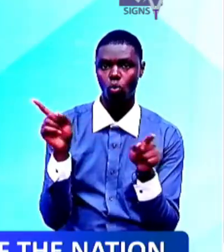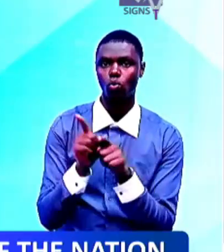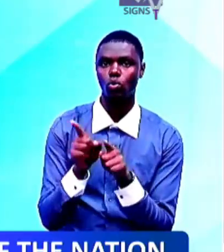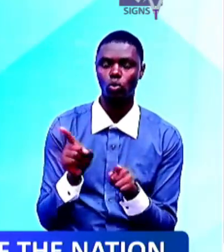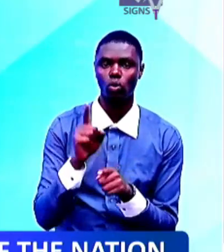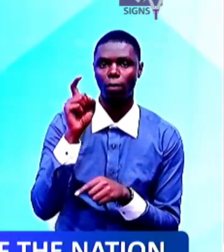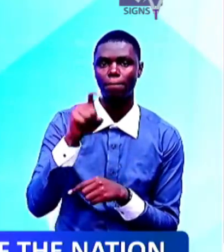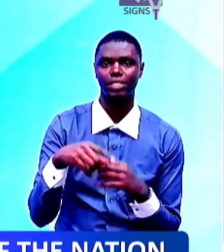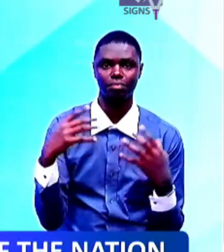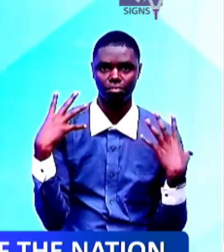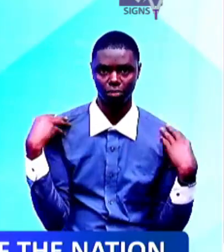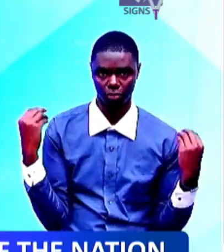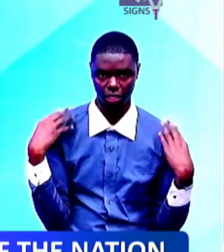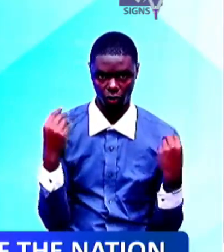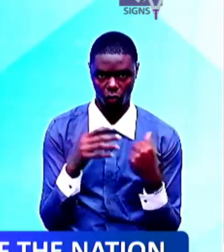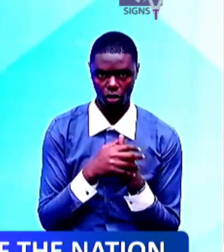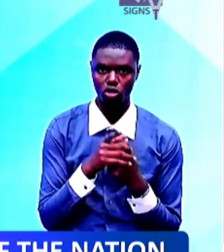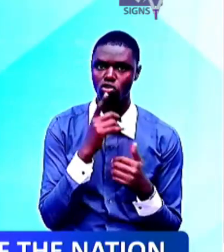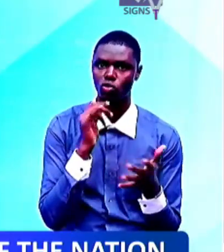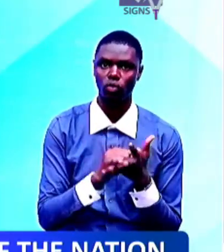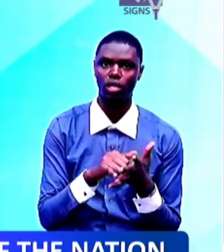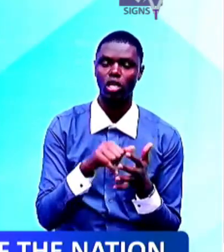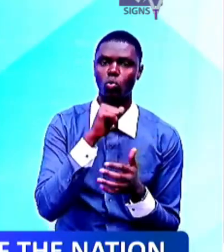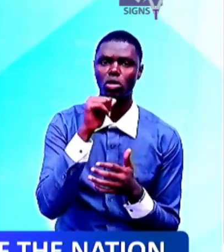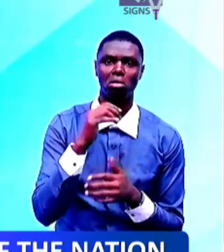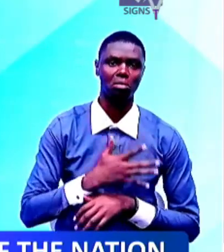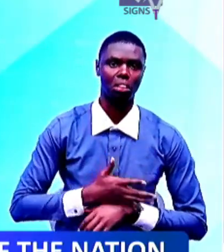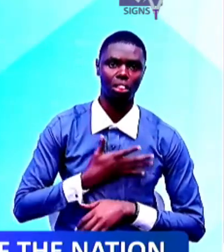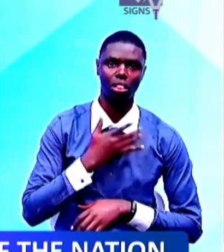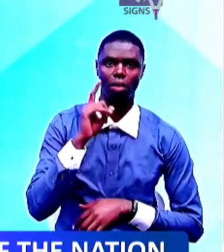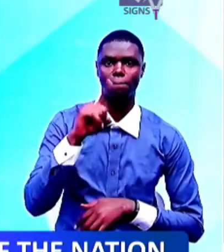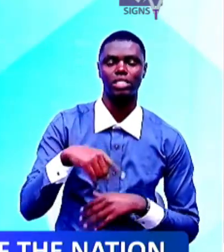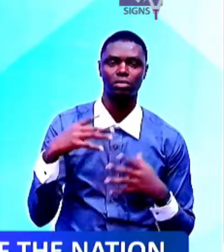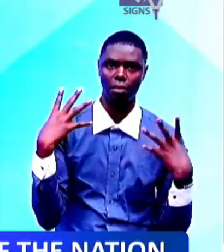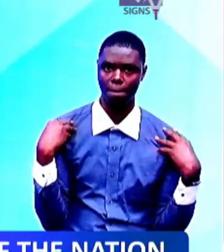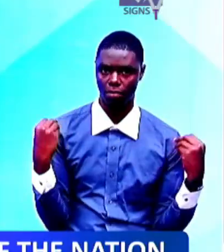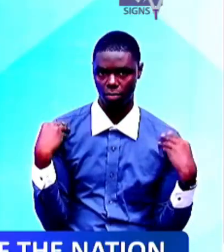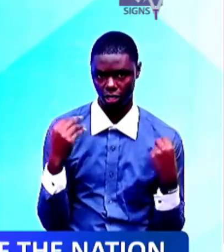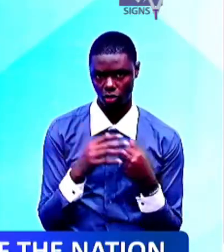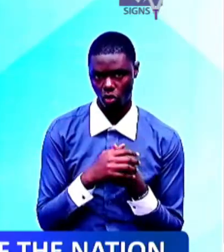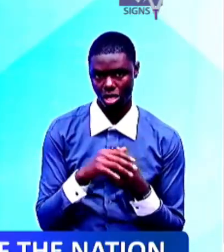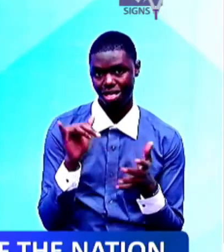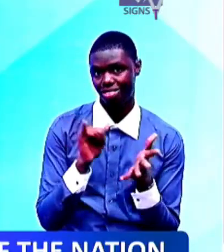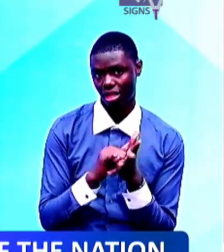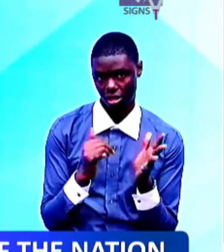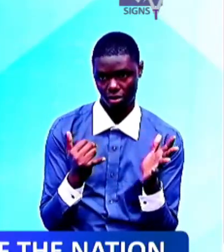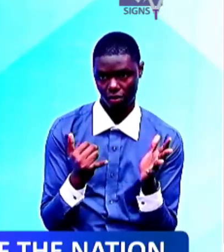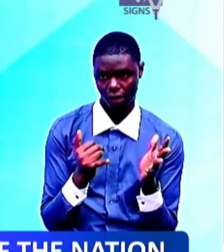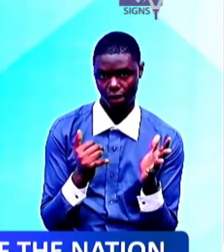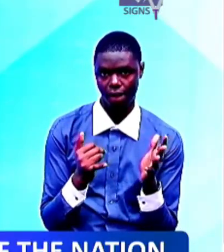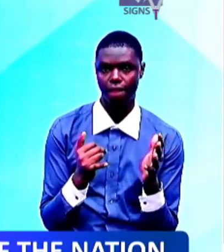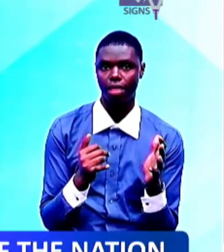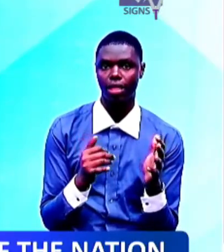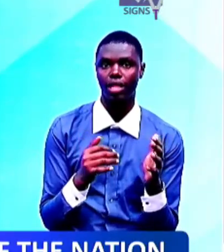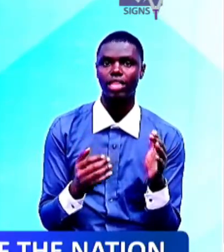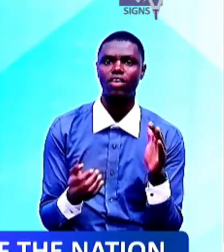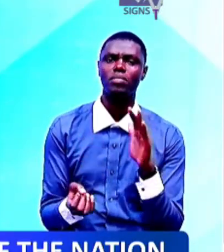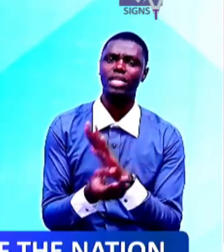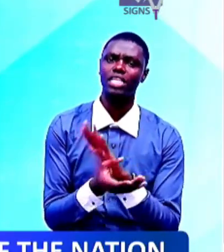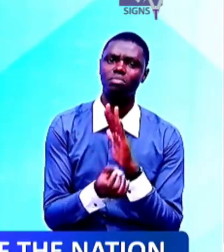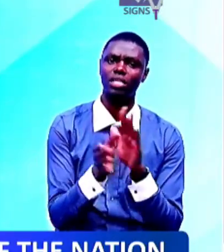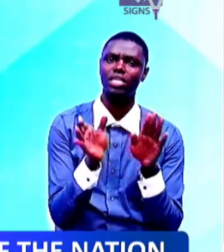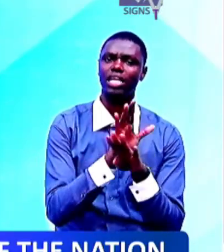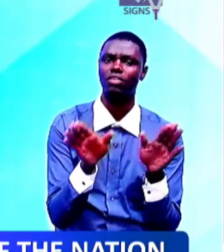be practical. So that we are not bitter, we also have to be practical. That they've been explaining this thing all the